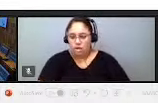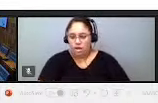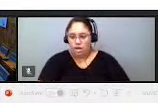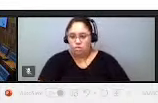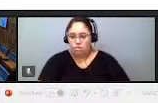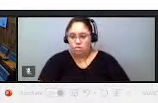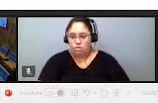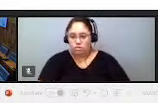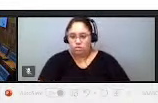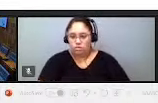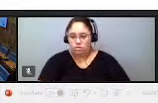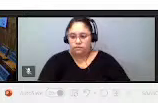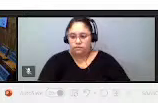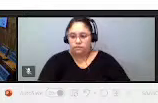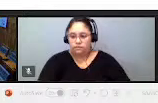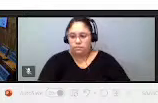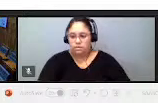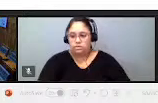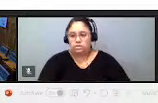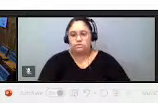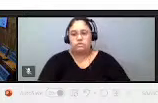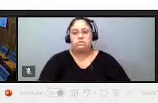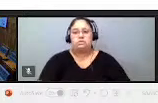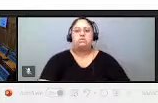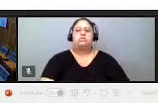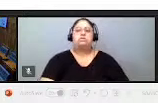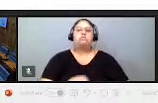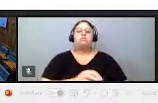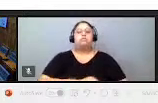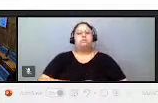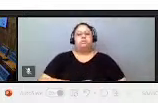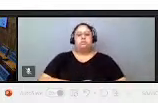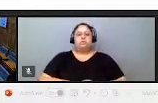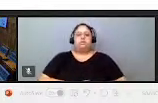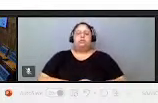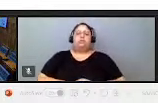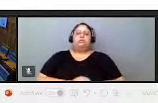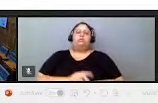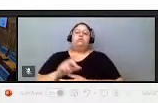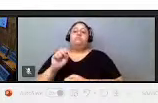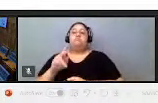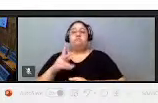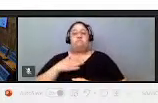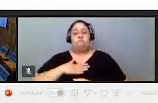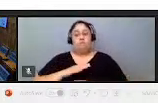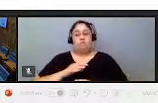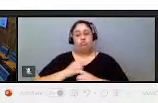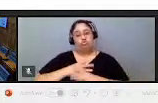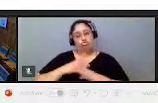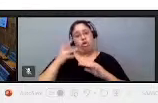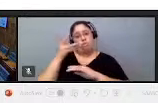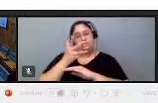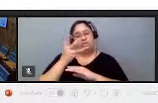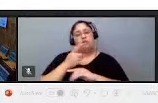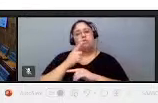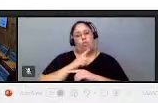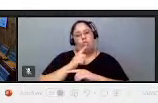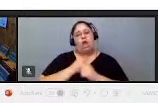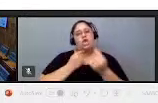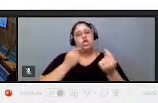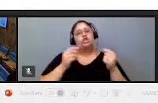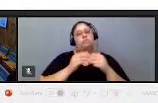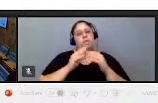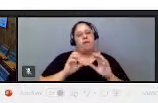meantime the members do have hard copies um sorry and um soft copies as